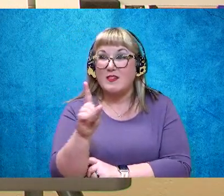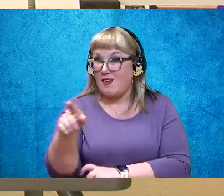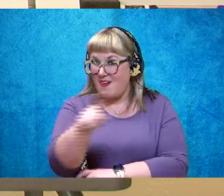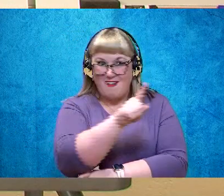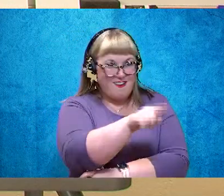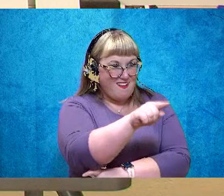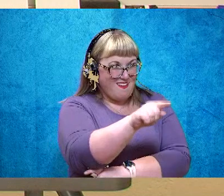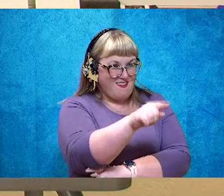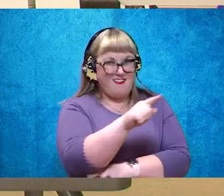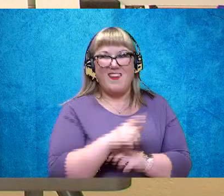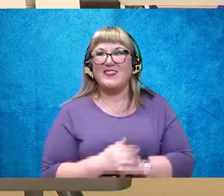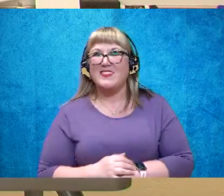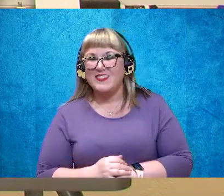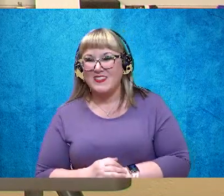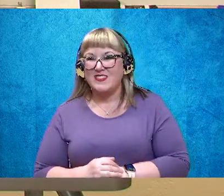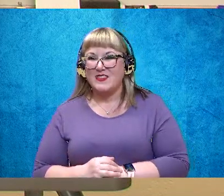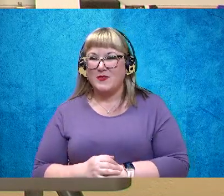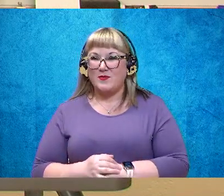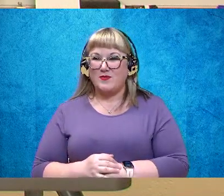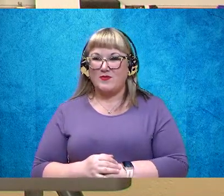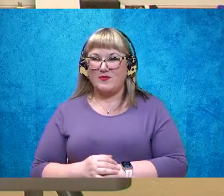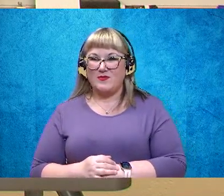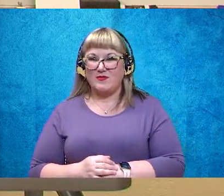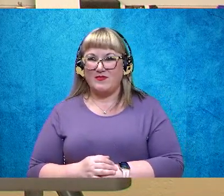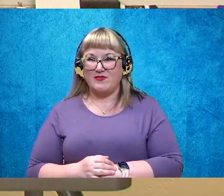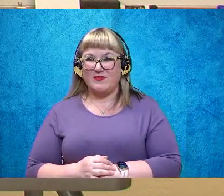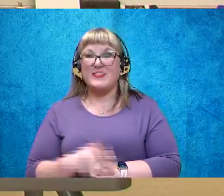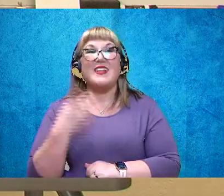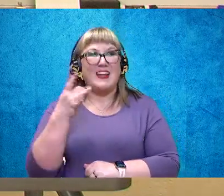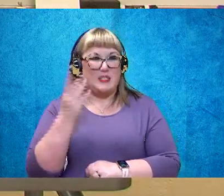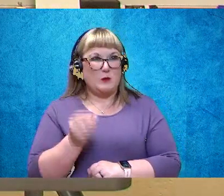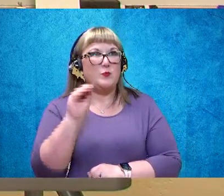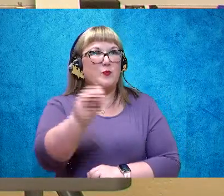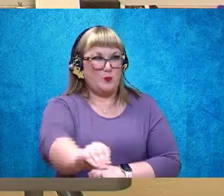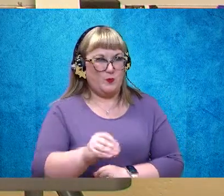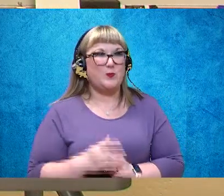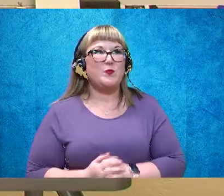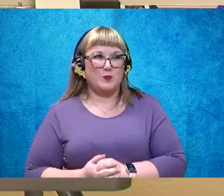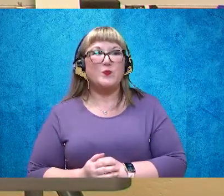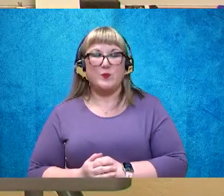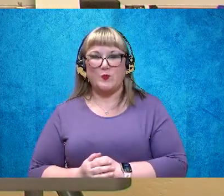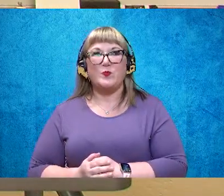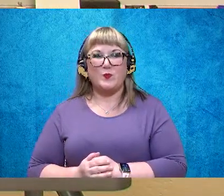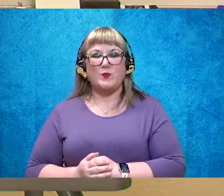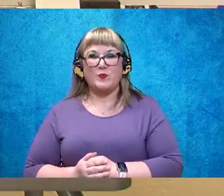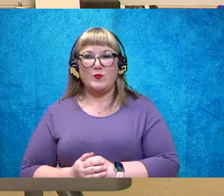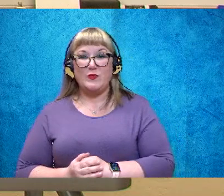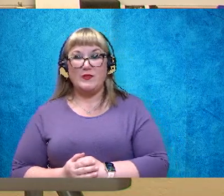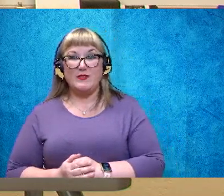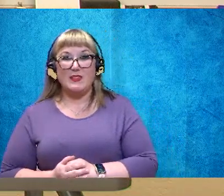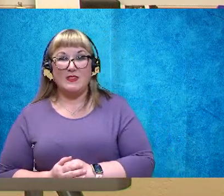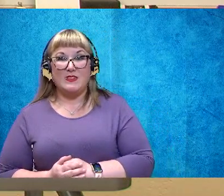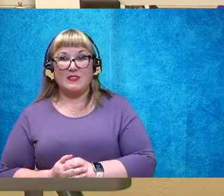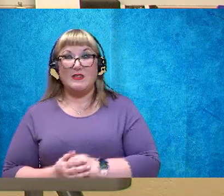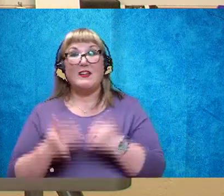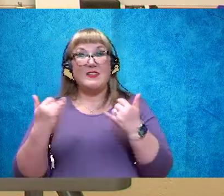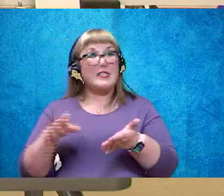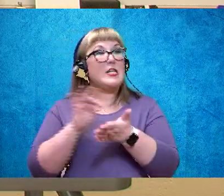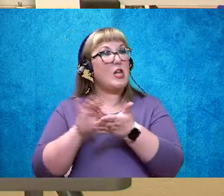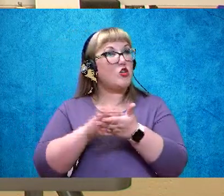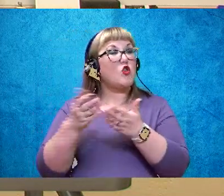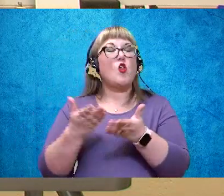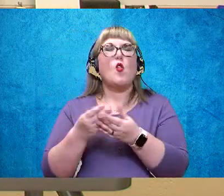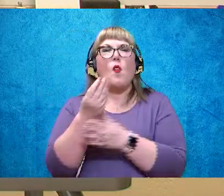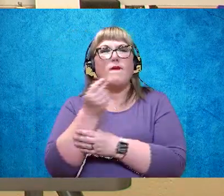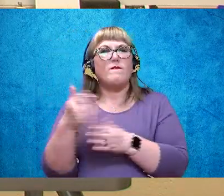down there towards the end once again. Here's number 18. Let's put that with our collection. All right, so now that we've counted a few